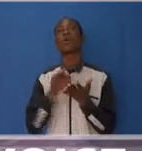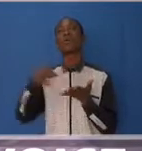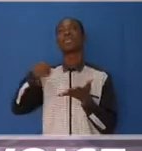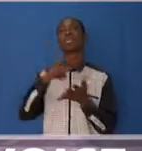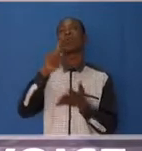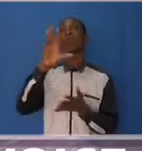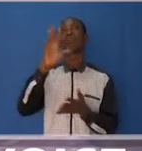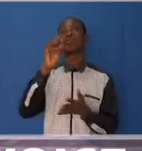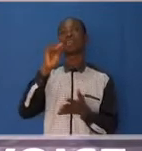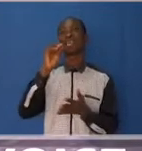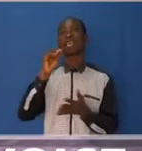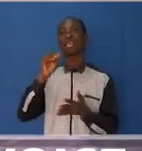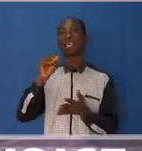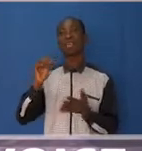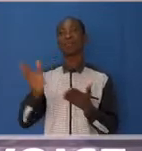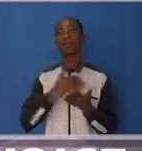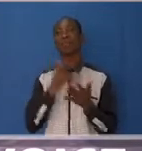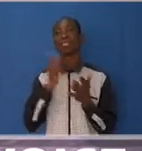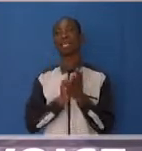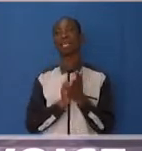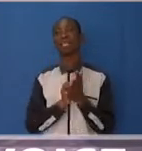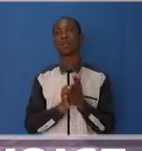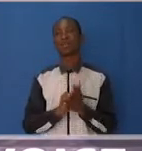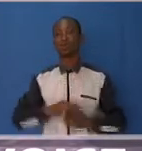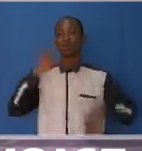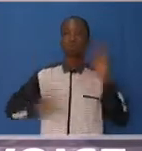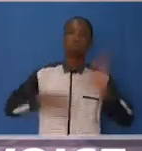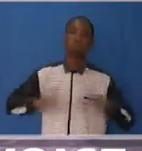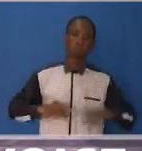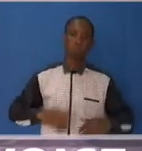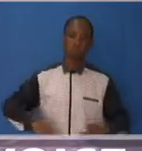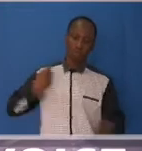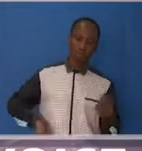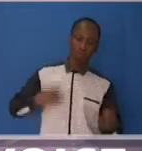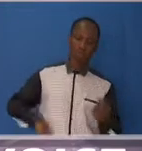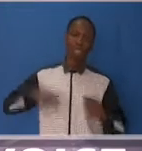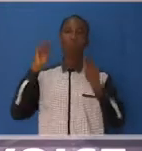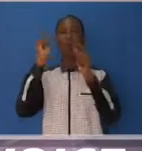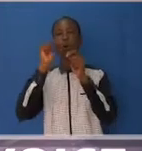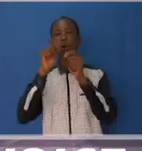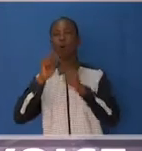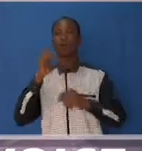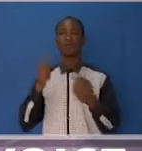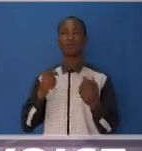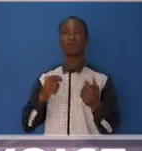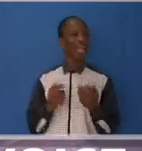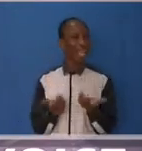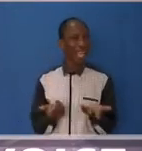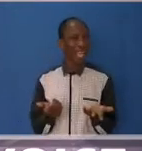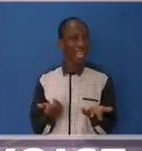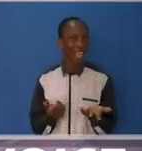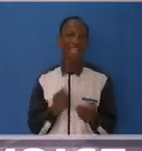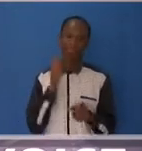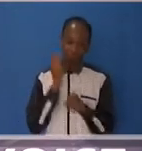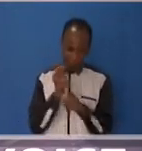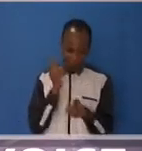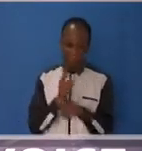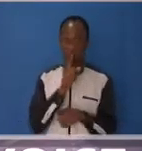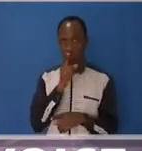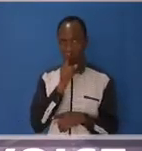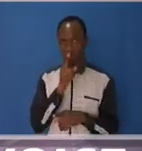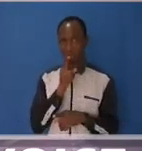si ye mfa mpintin ni totrobento ni newuta ni semku an o kan sa nyama ni nyina na